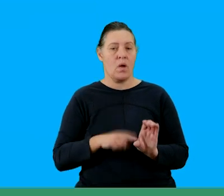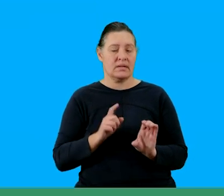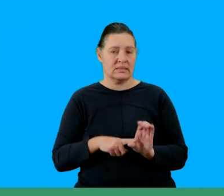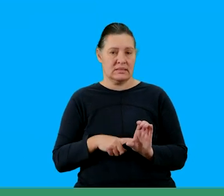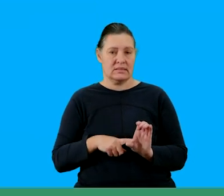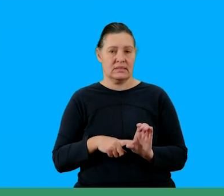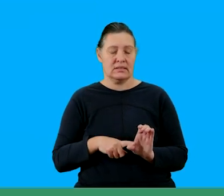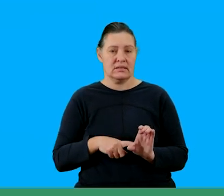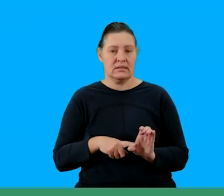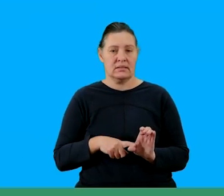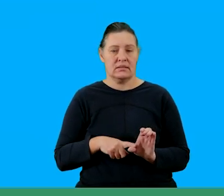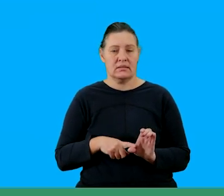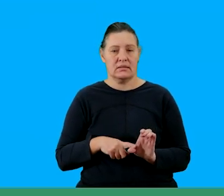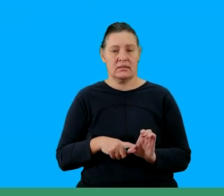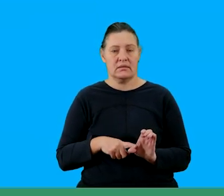quality